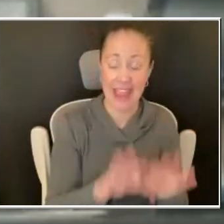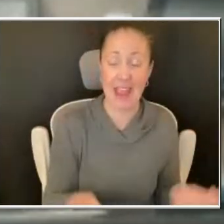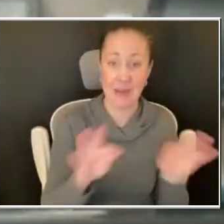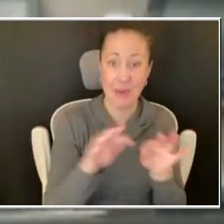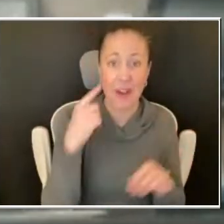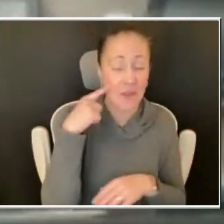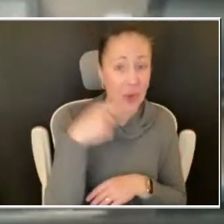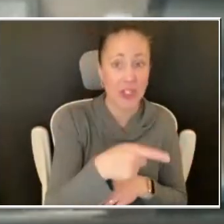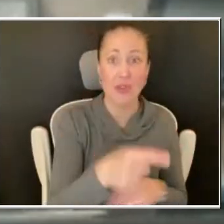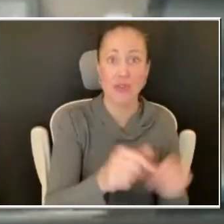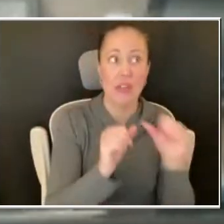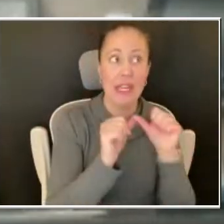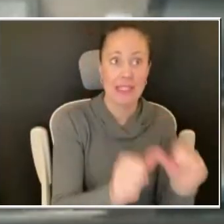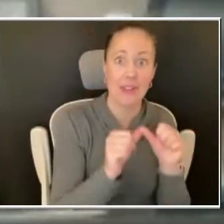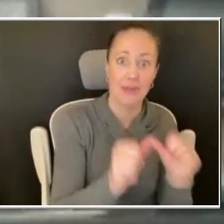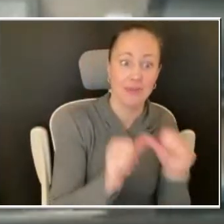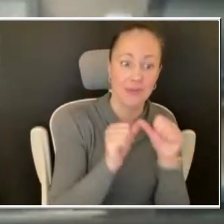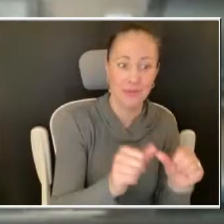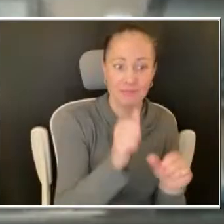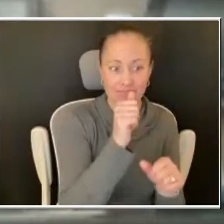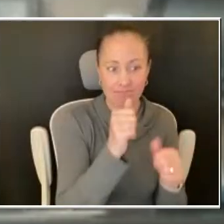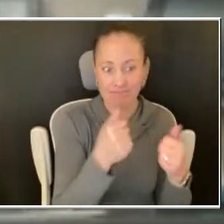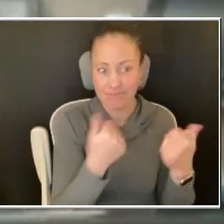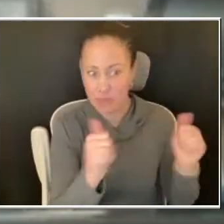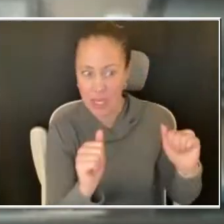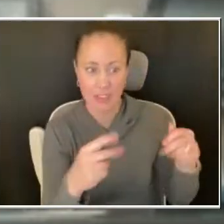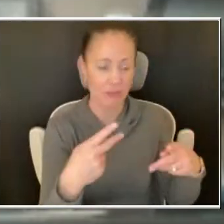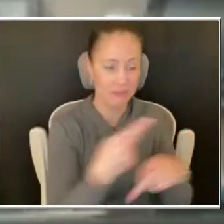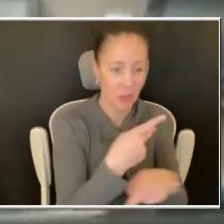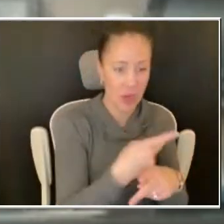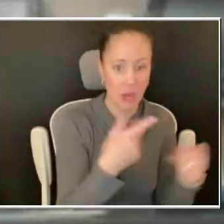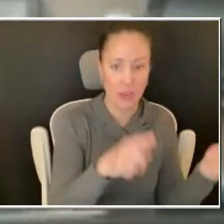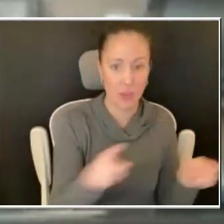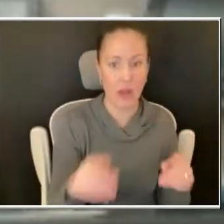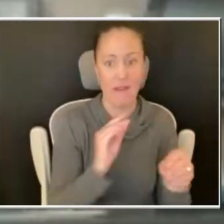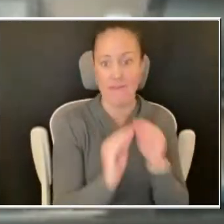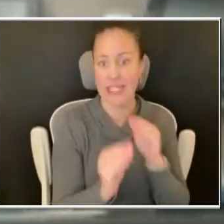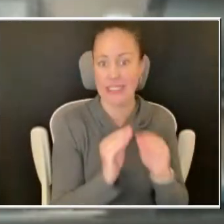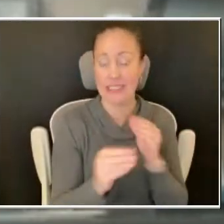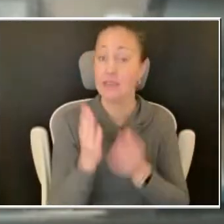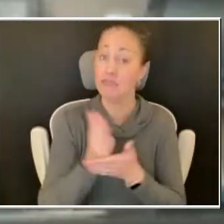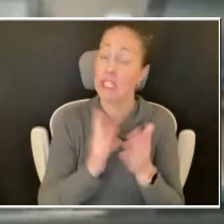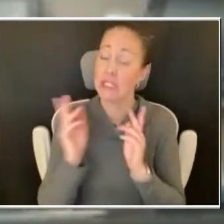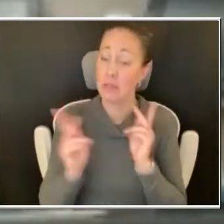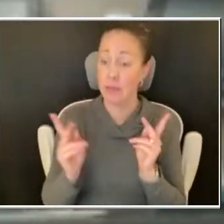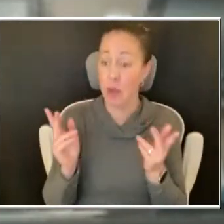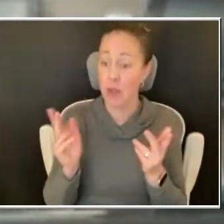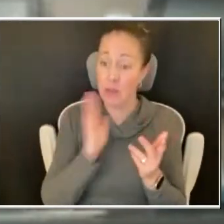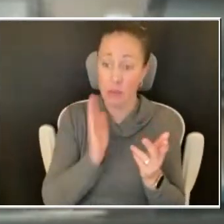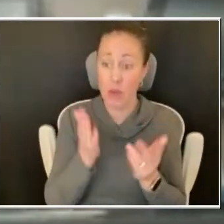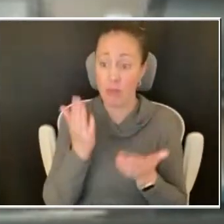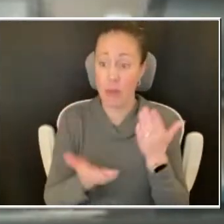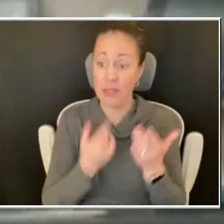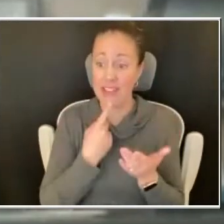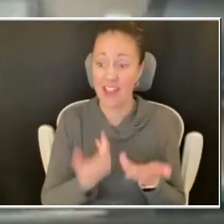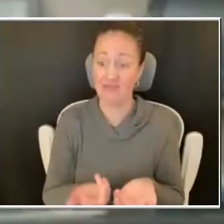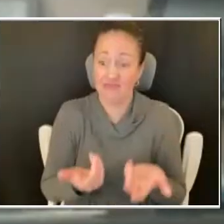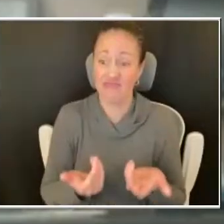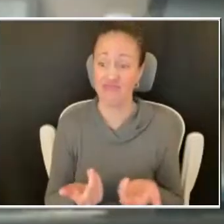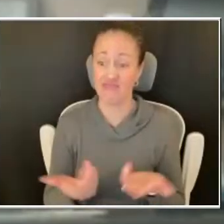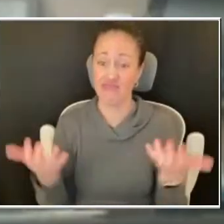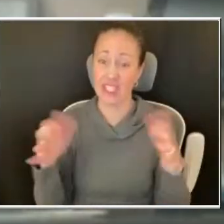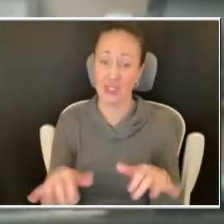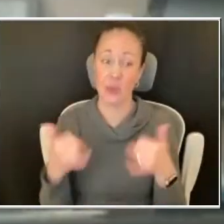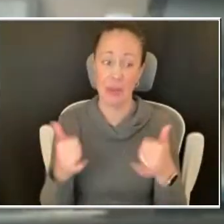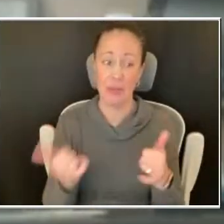kept pushing to find out what's going on to have it fixed. While there's some people who would probably say, hey, I just don't want to play